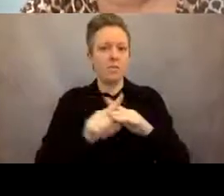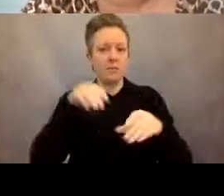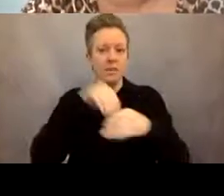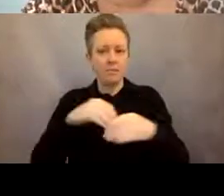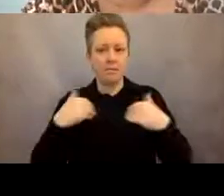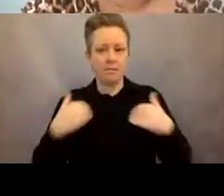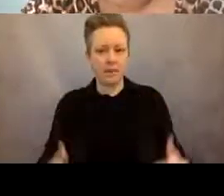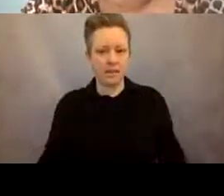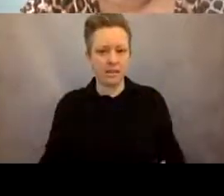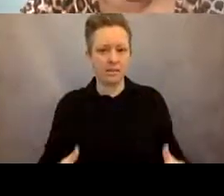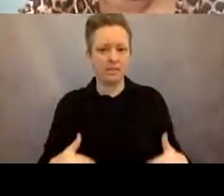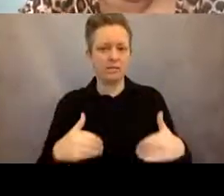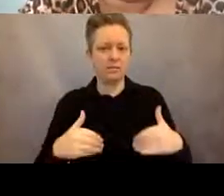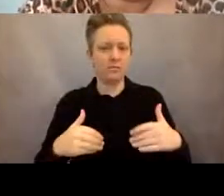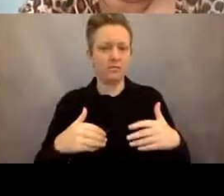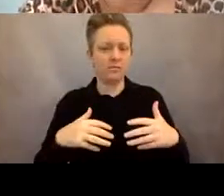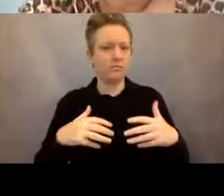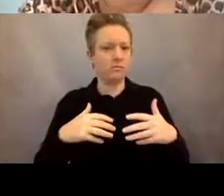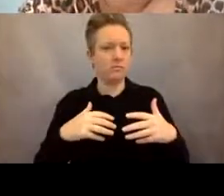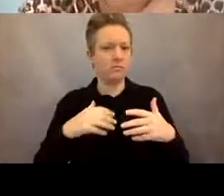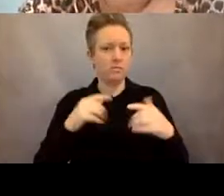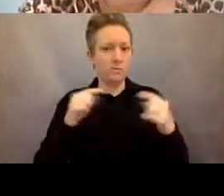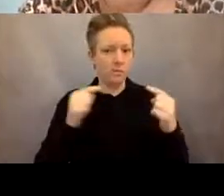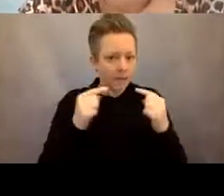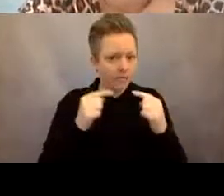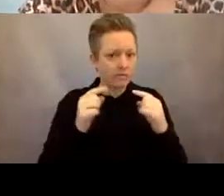rather. Because they have some deep,